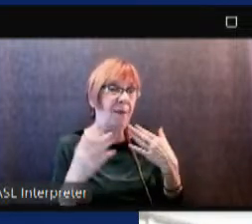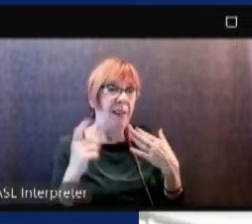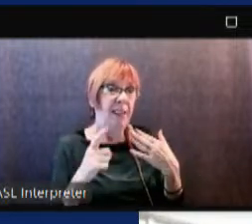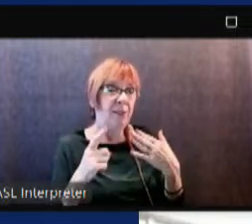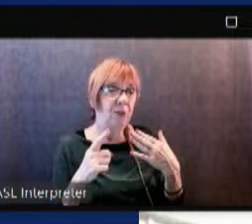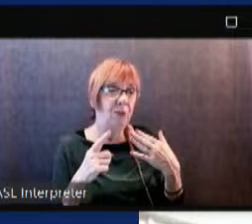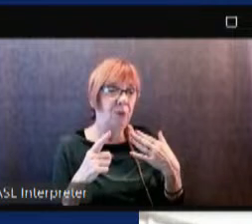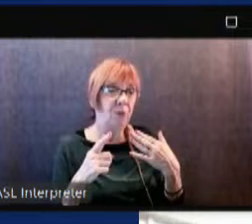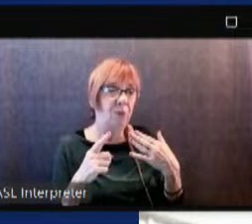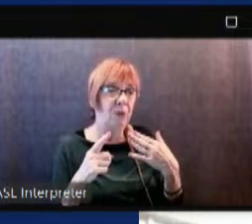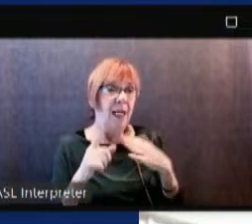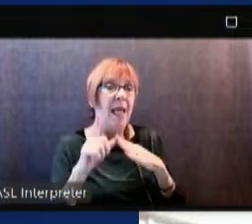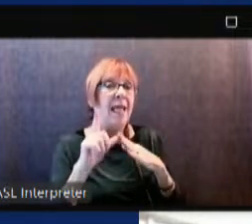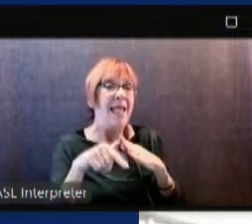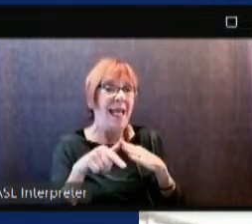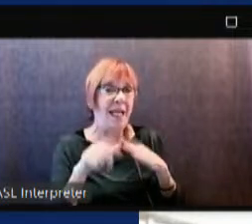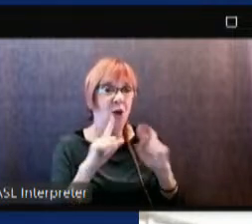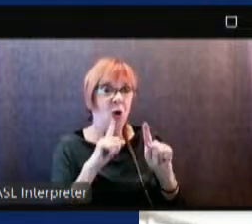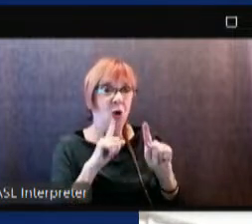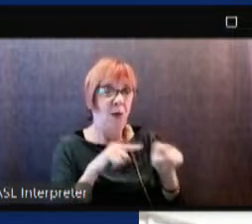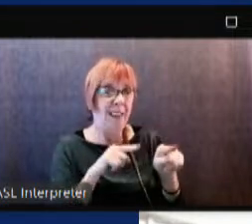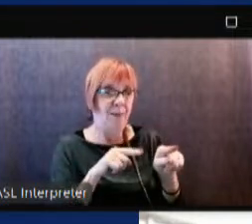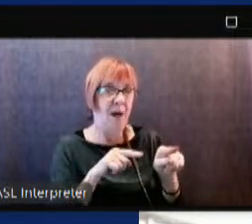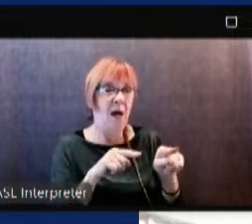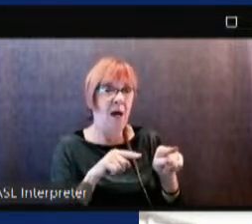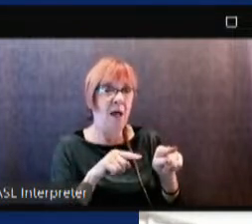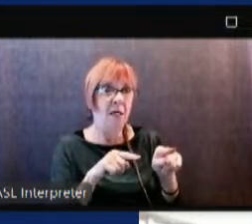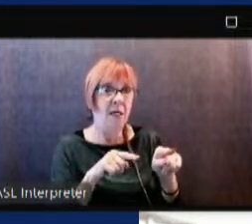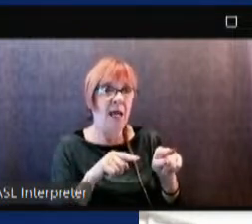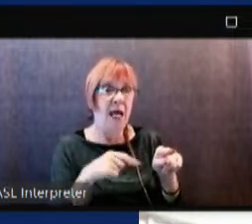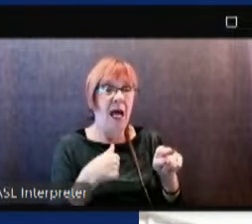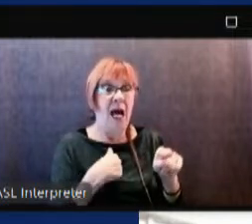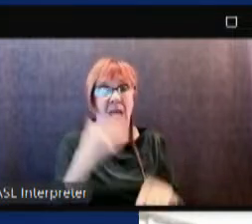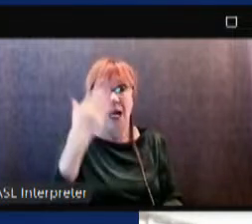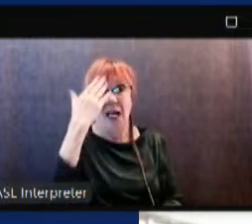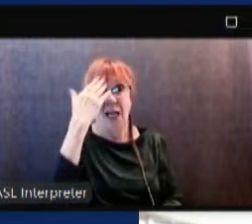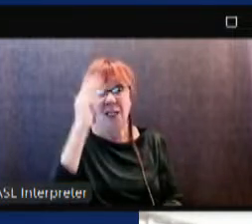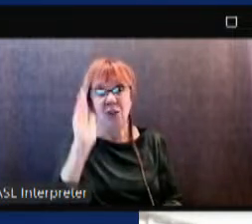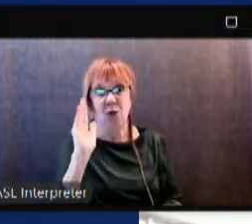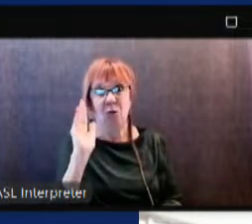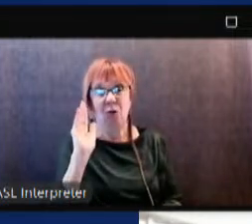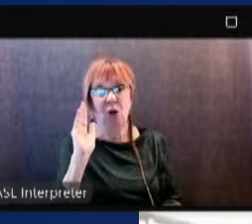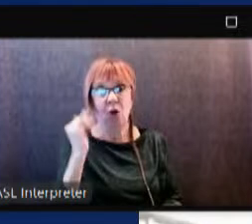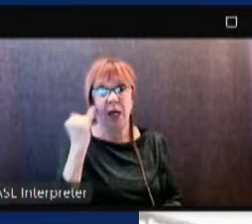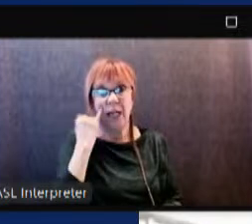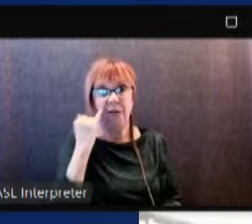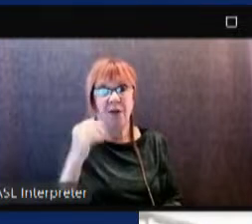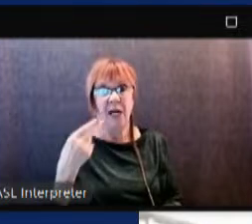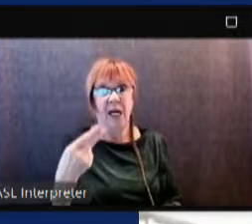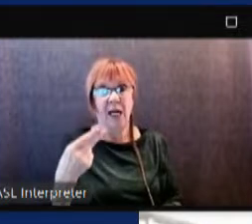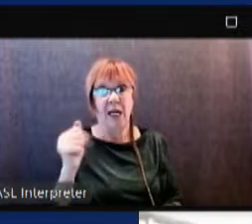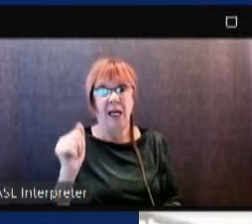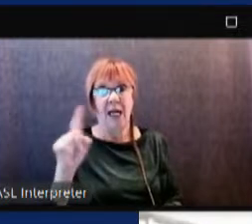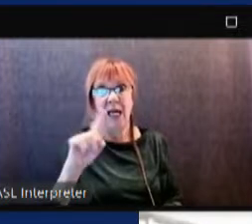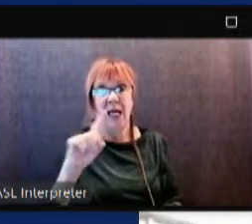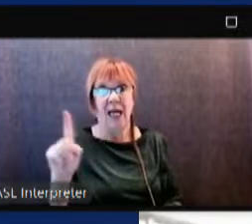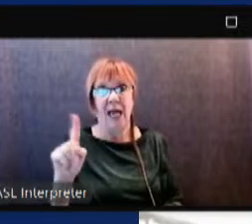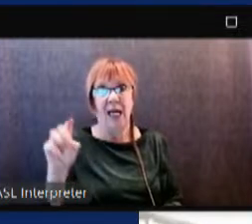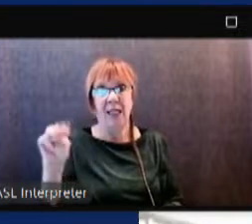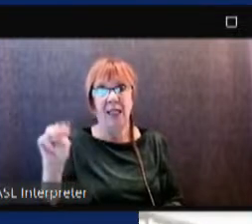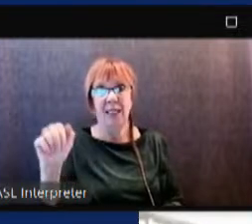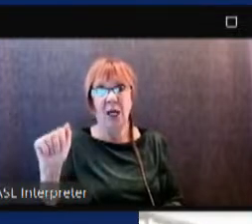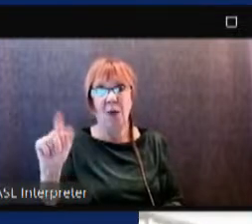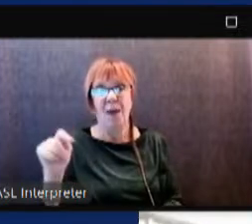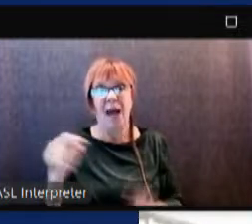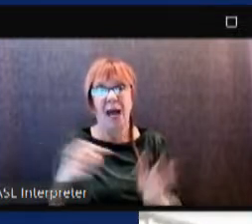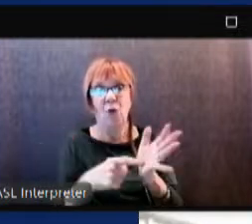back and respond later offline. I don't know if the hazmat requirements can be changed. It's not something I'm